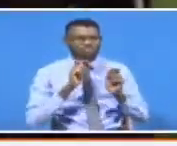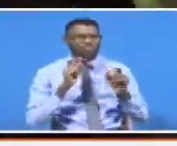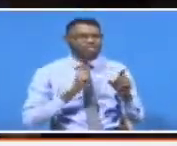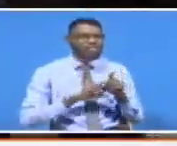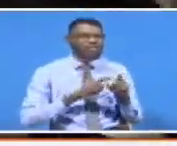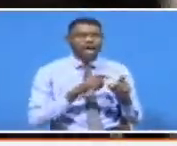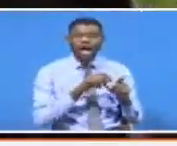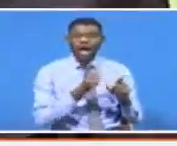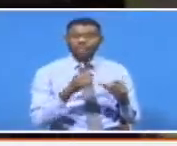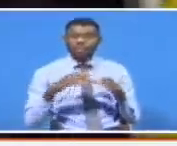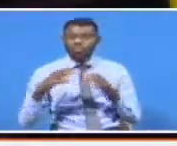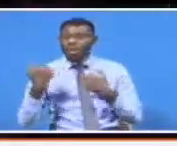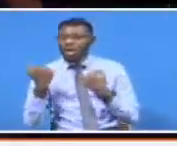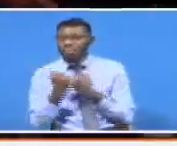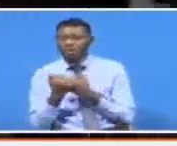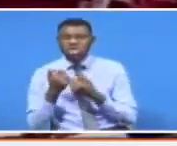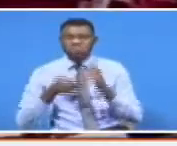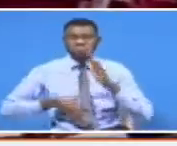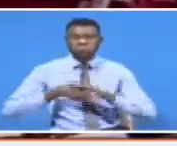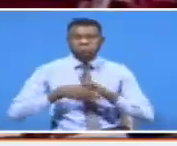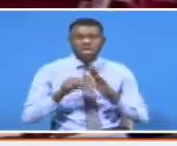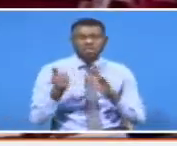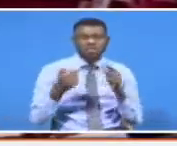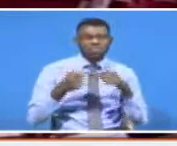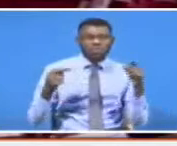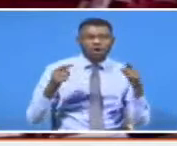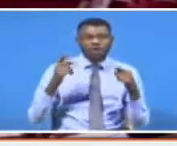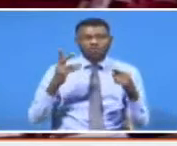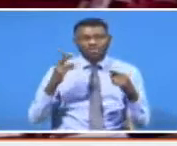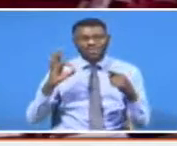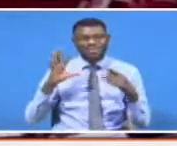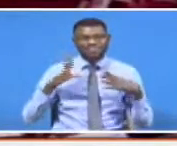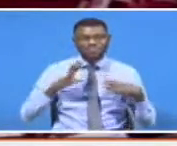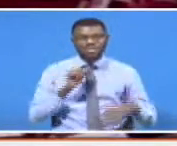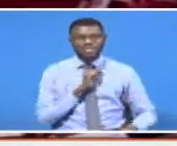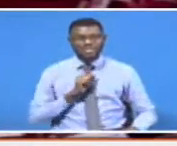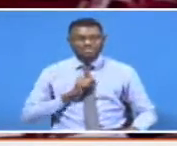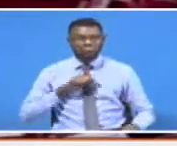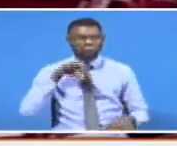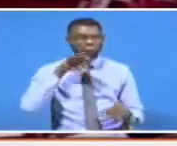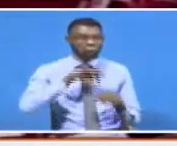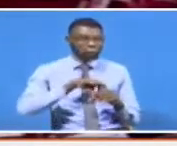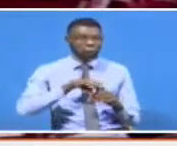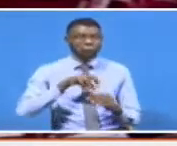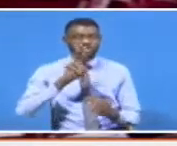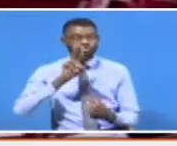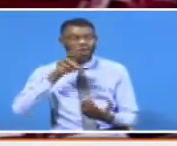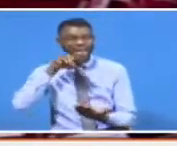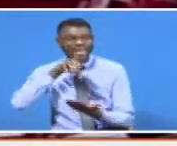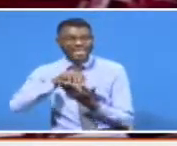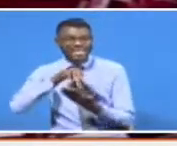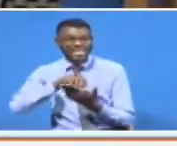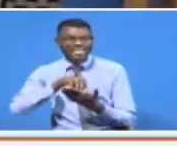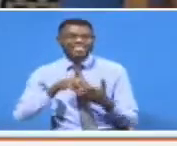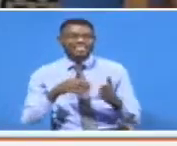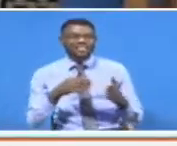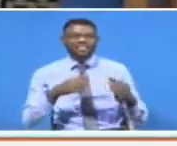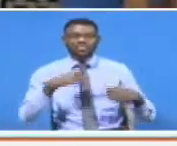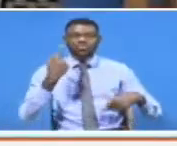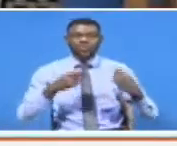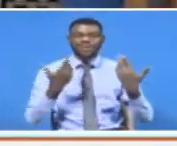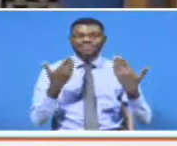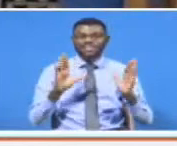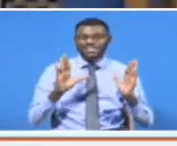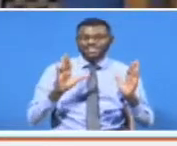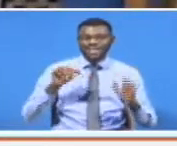opposers and supporters of his impeachment, 43 senators who took the vote on the 2 main counts leveled against him had their way. The